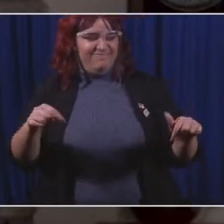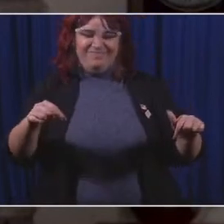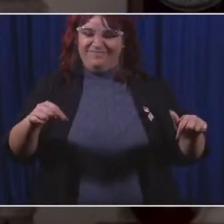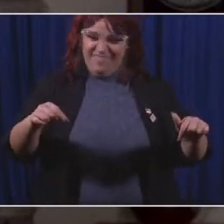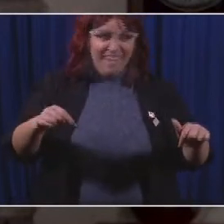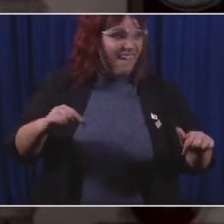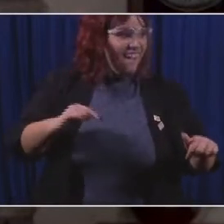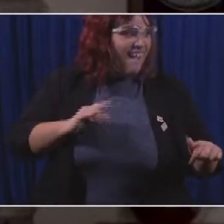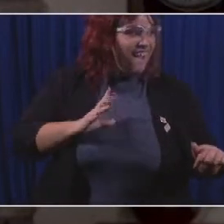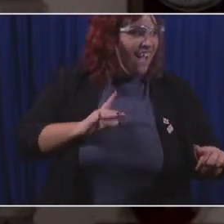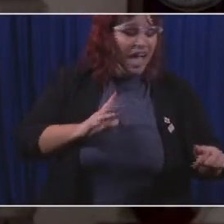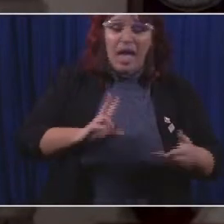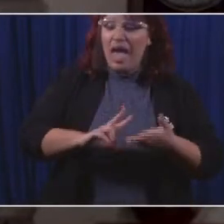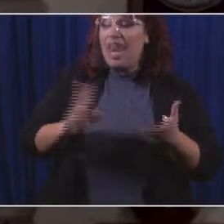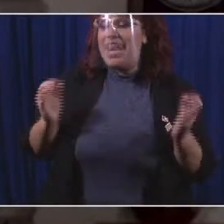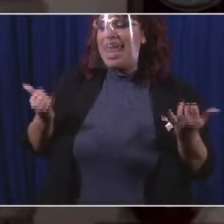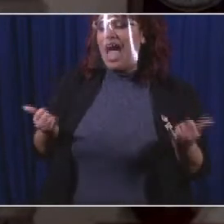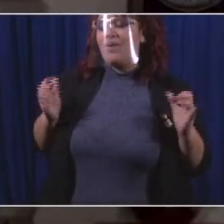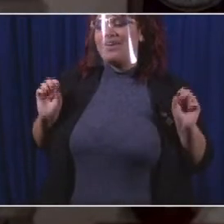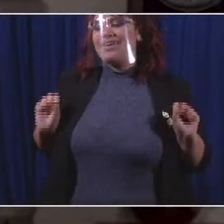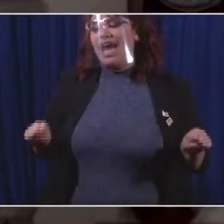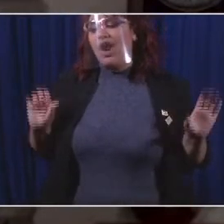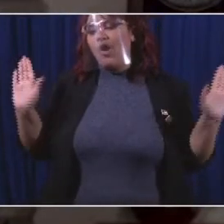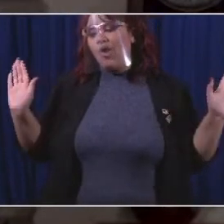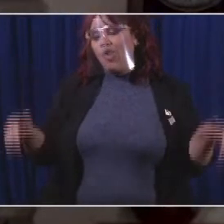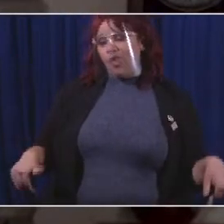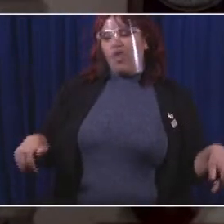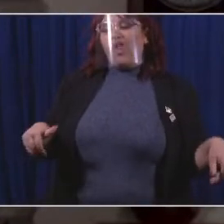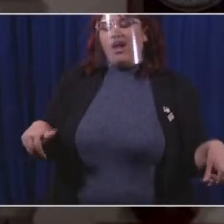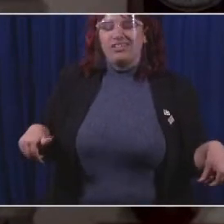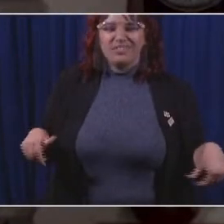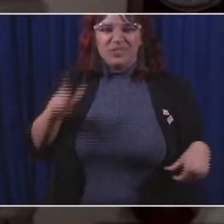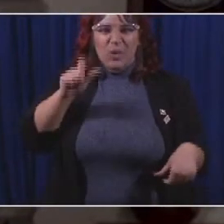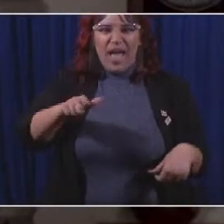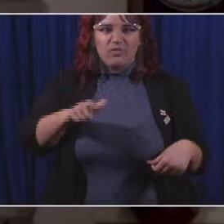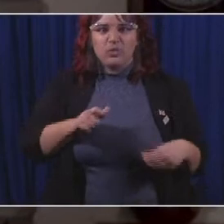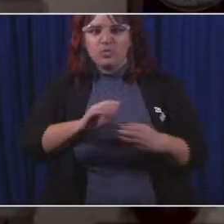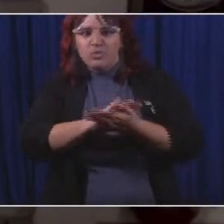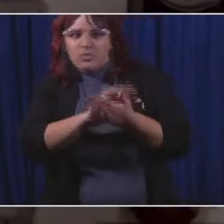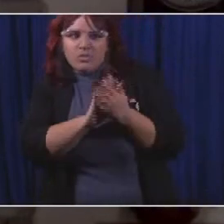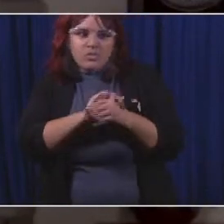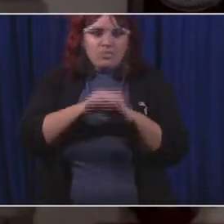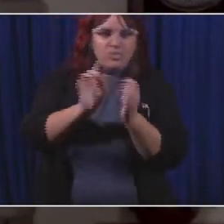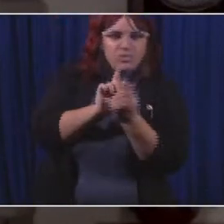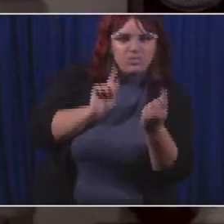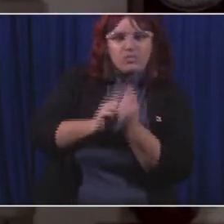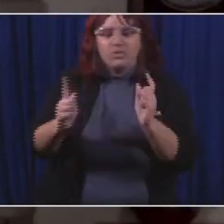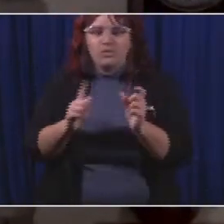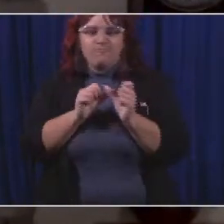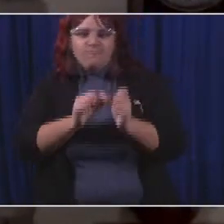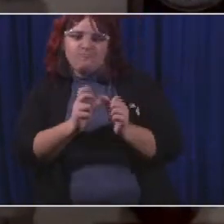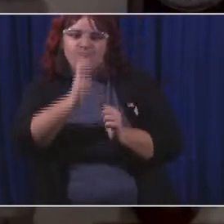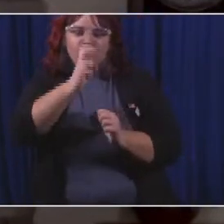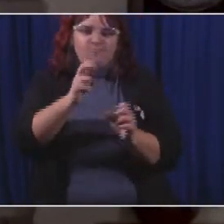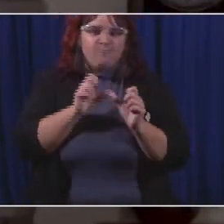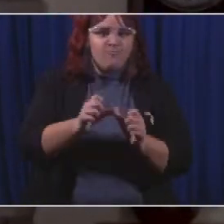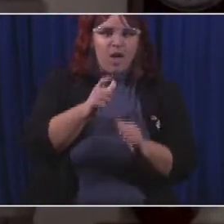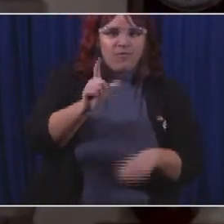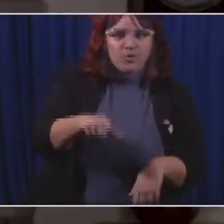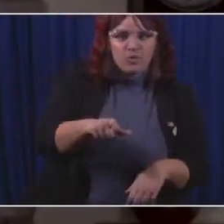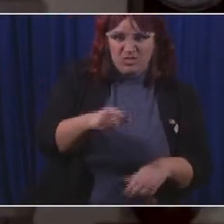could see some sort of letdown spike in the coming weeks? Dan, I've not been warned by any expert,